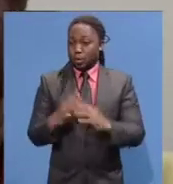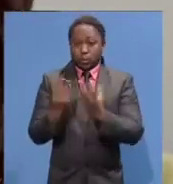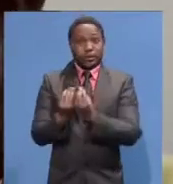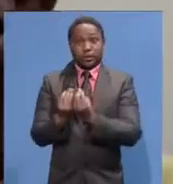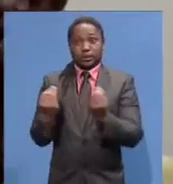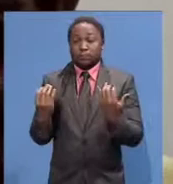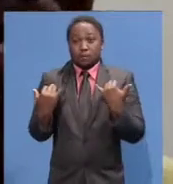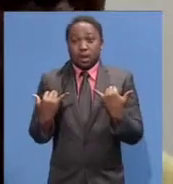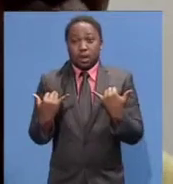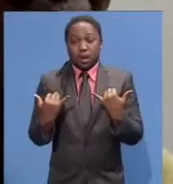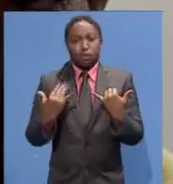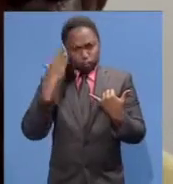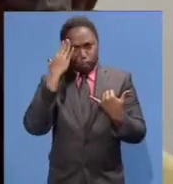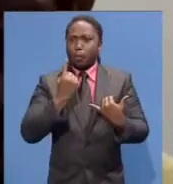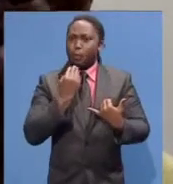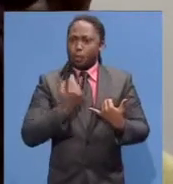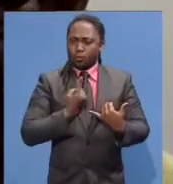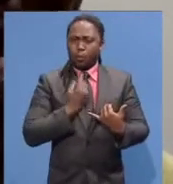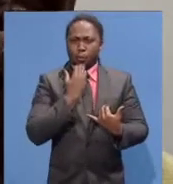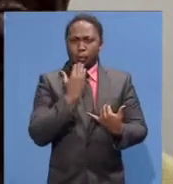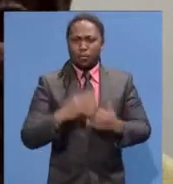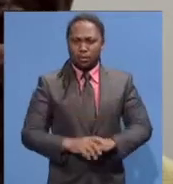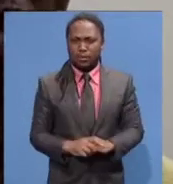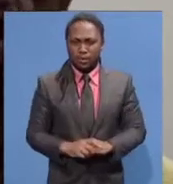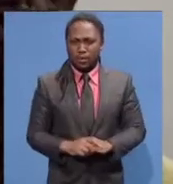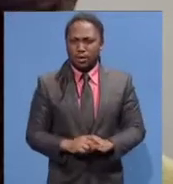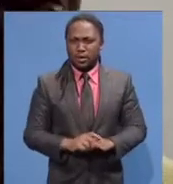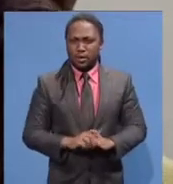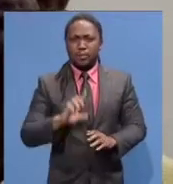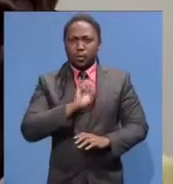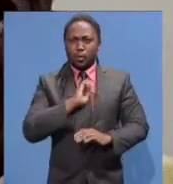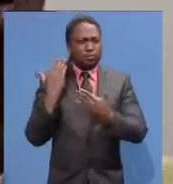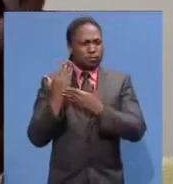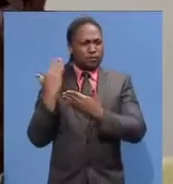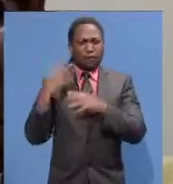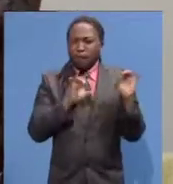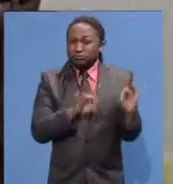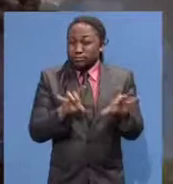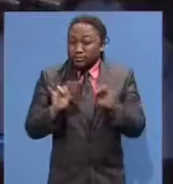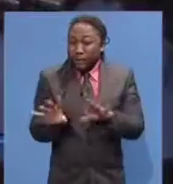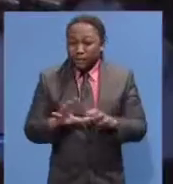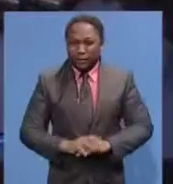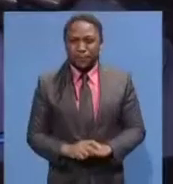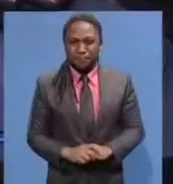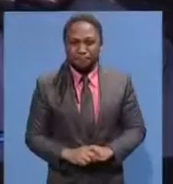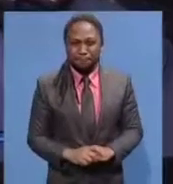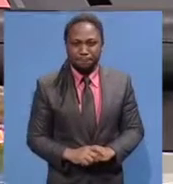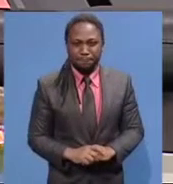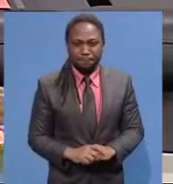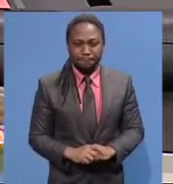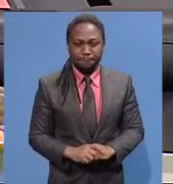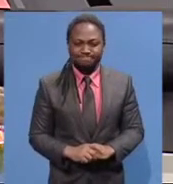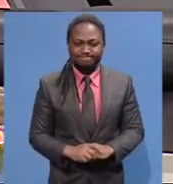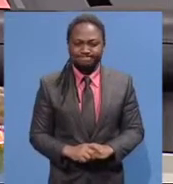namhlanje ukuthi bangobani. Obani bebekade bengengo umuntu phakathi kwabantu.